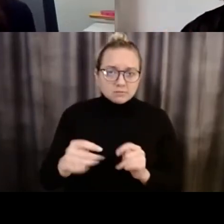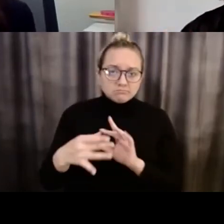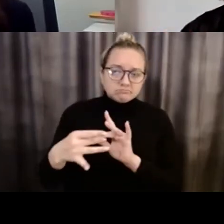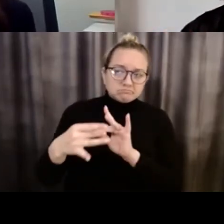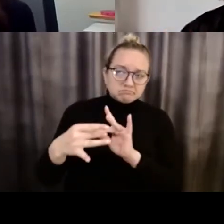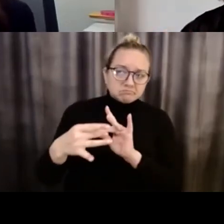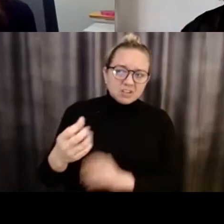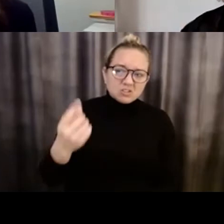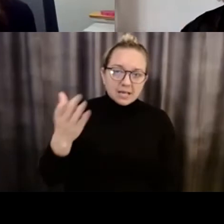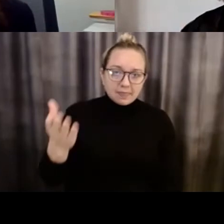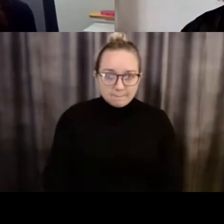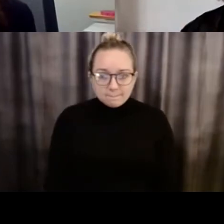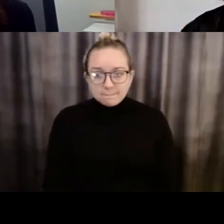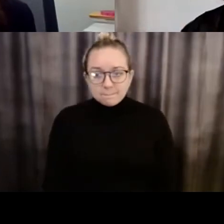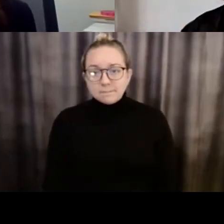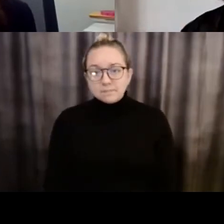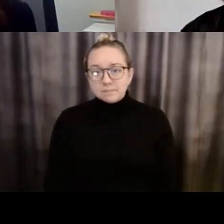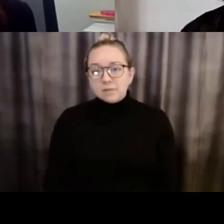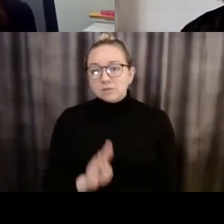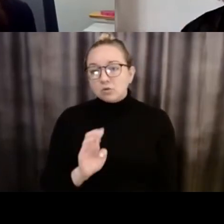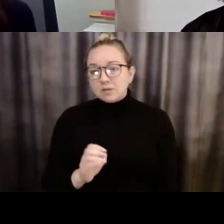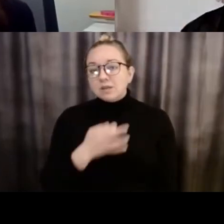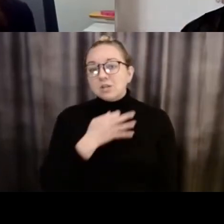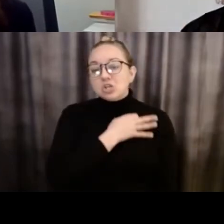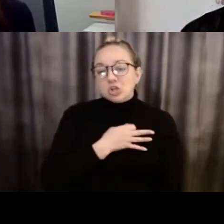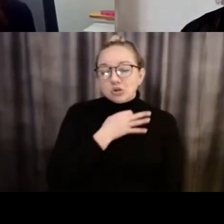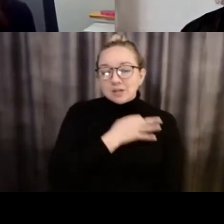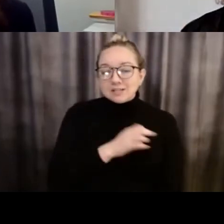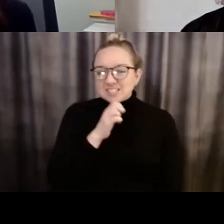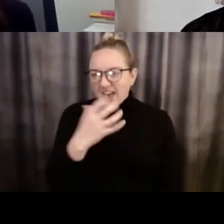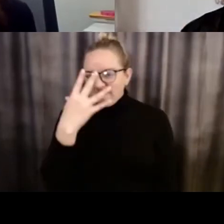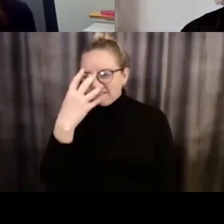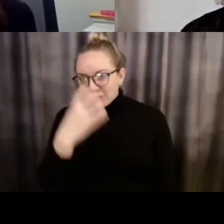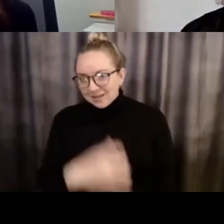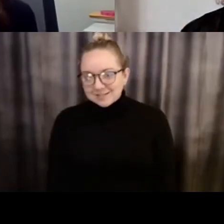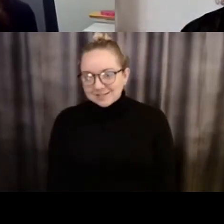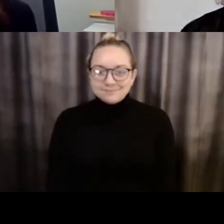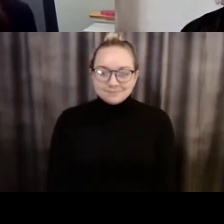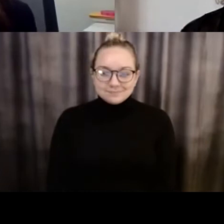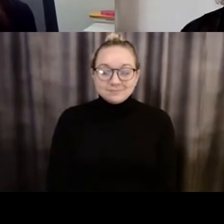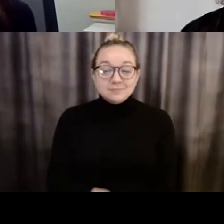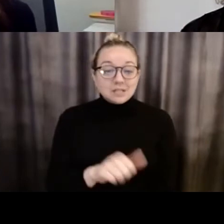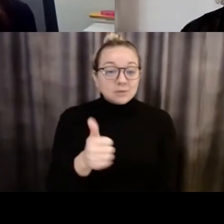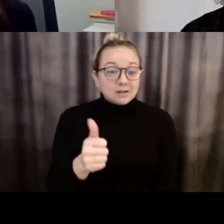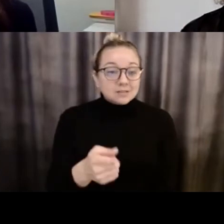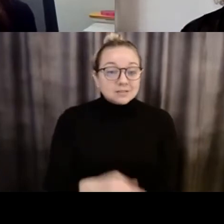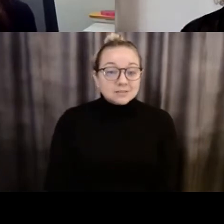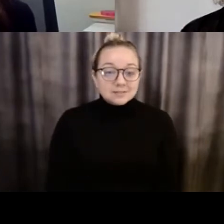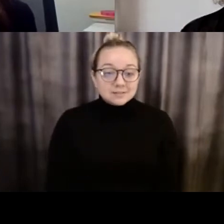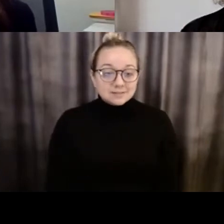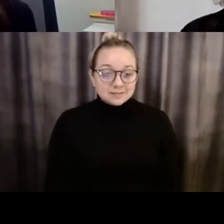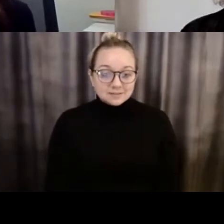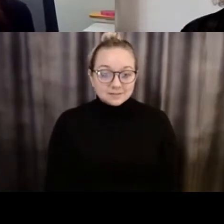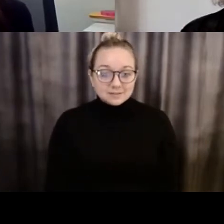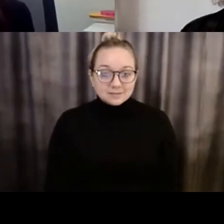decreased connection. So being curious, not furious, and respectful. Anybody else?